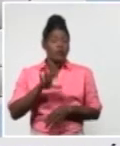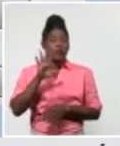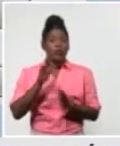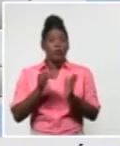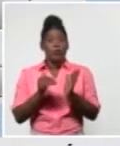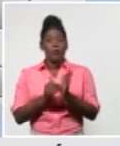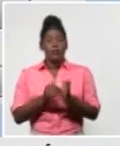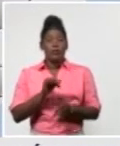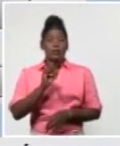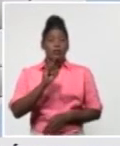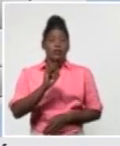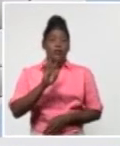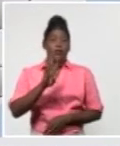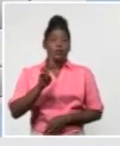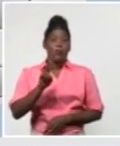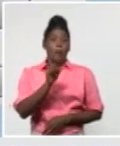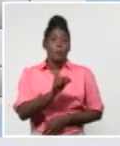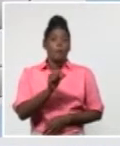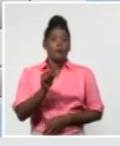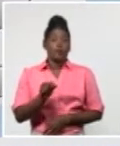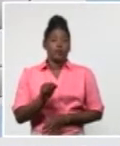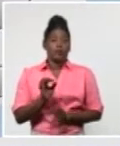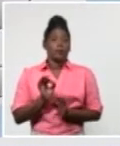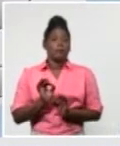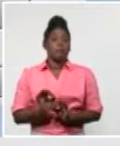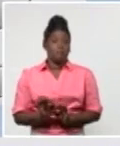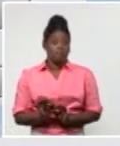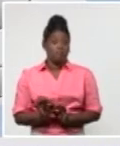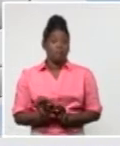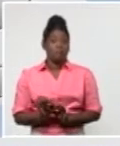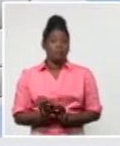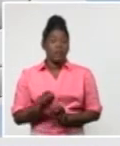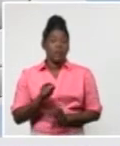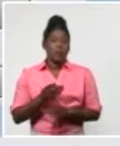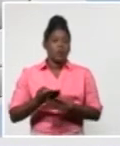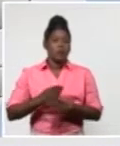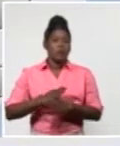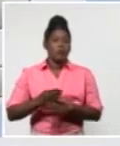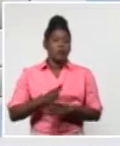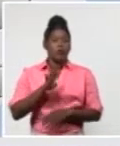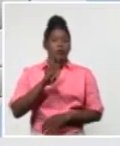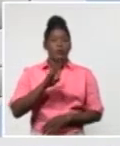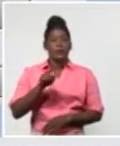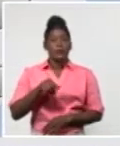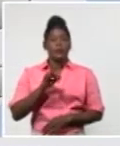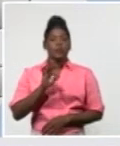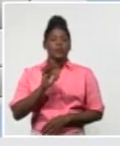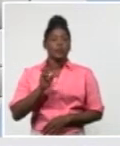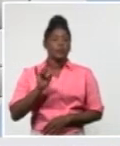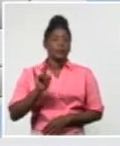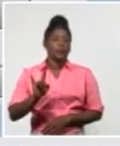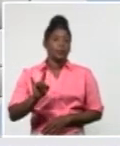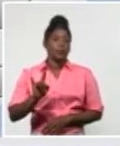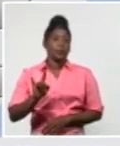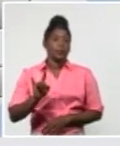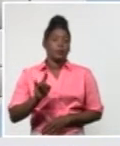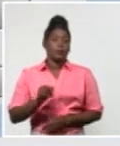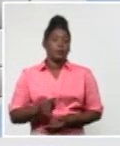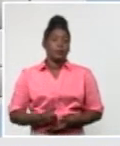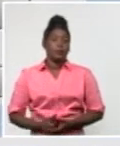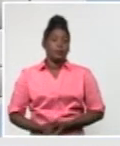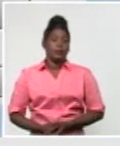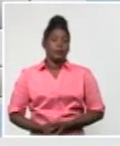5,742 people died in the world for a lethality of 4.89, accumulating